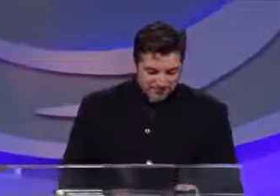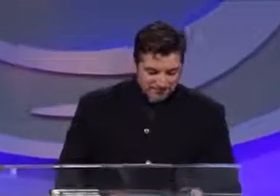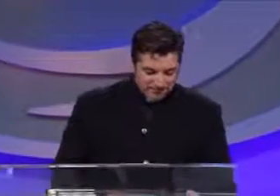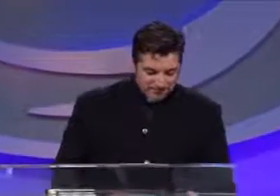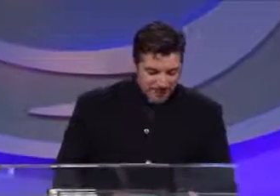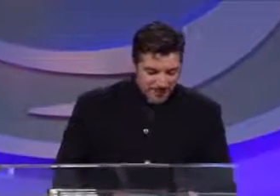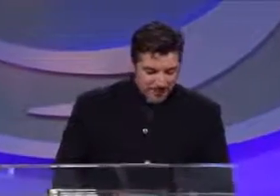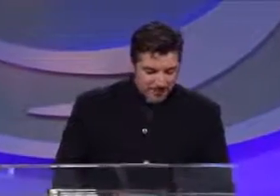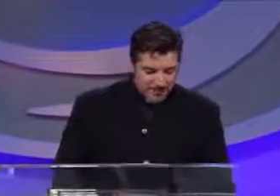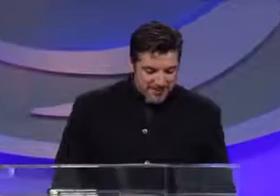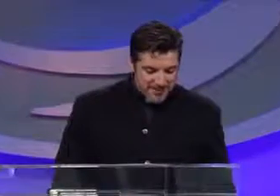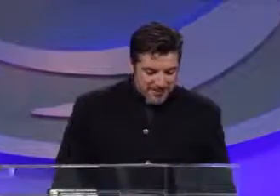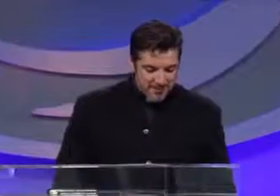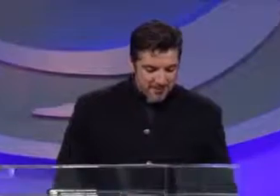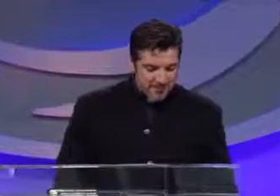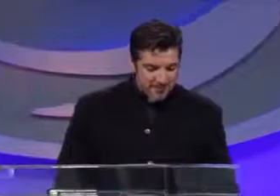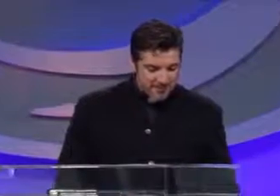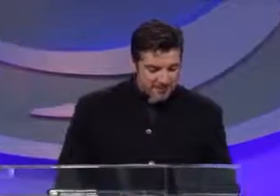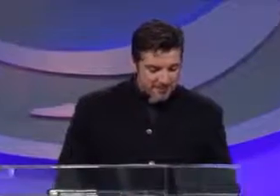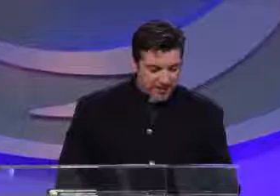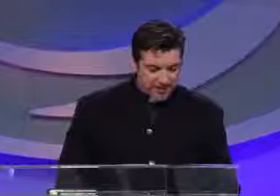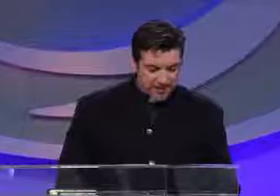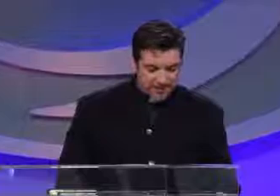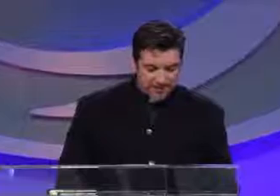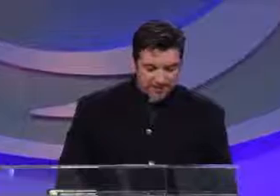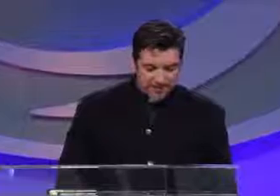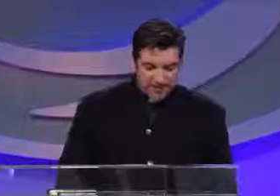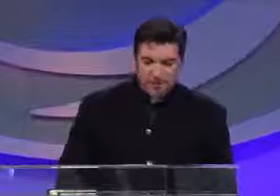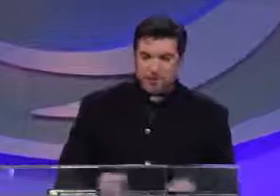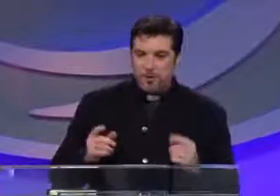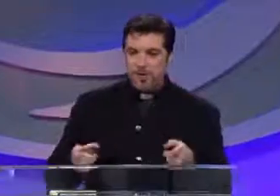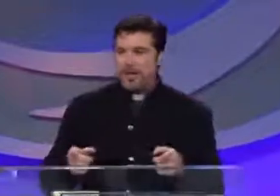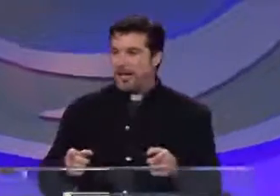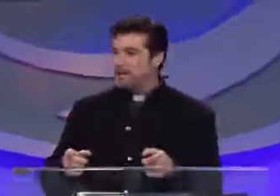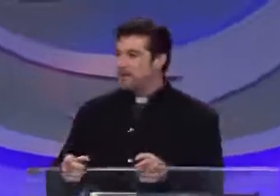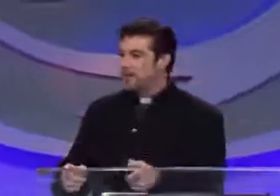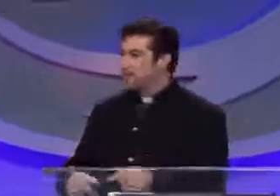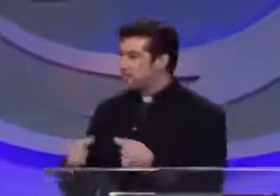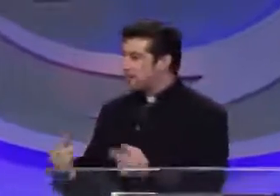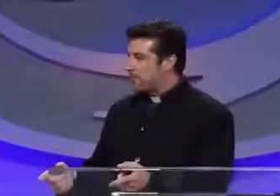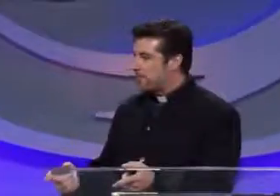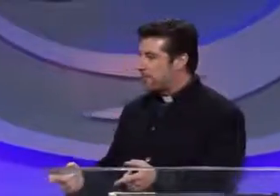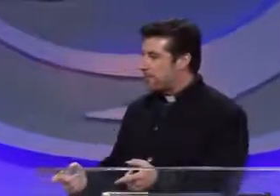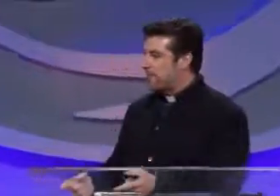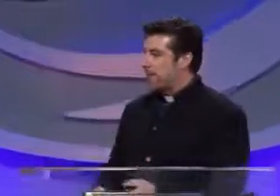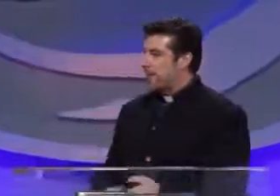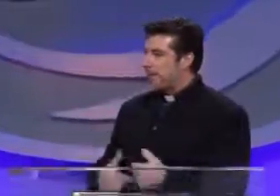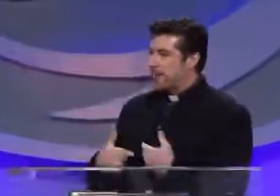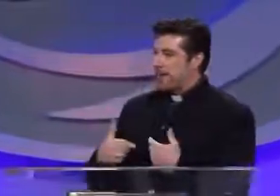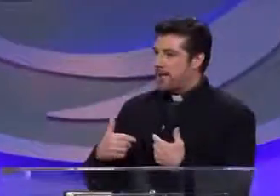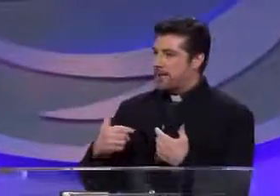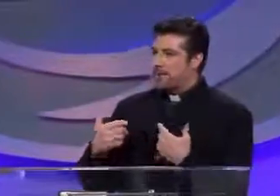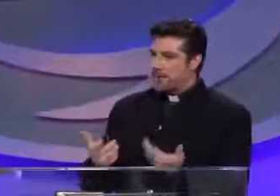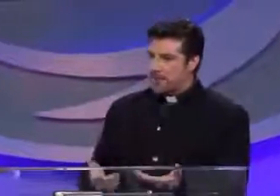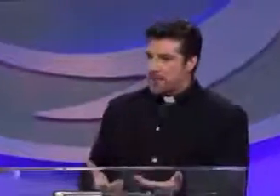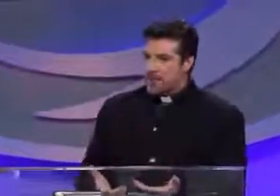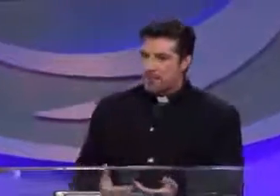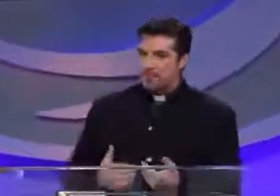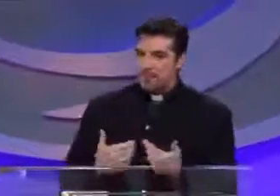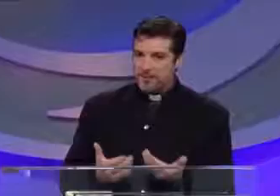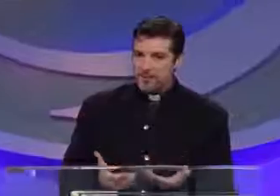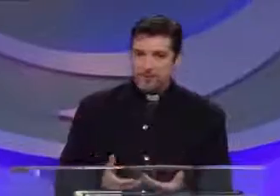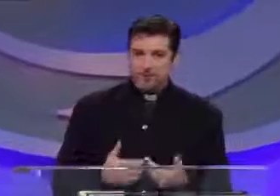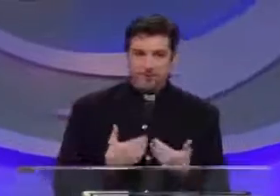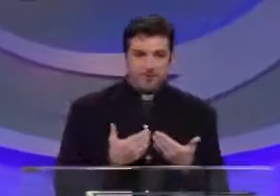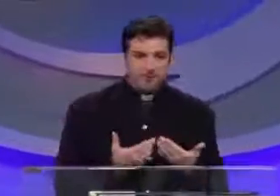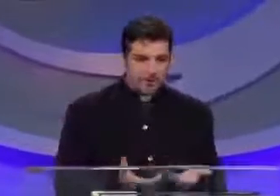And it was an incredible time for us because I was born again, spirit-filled, in a